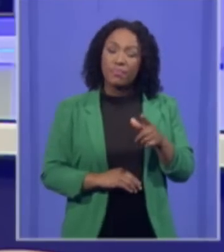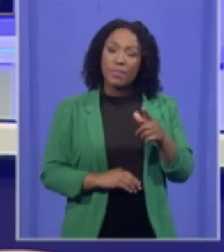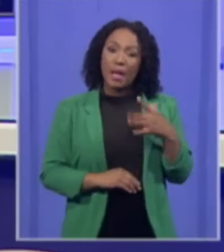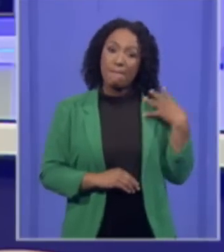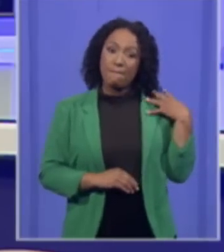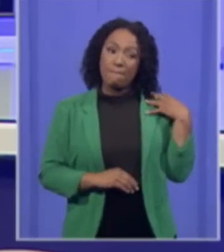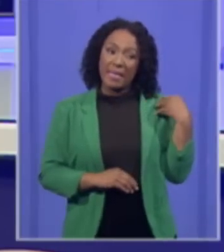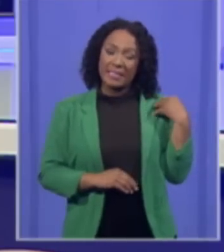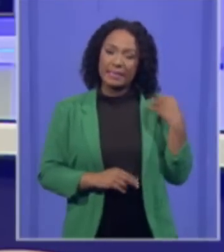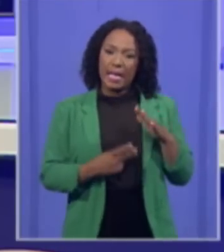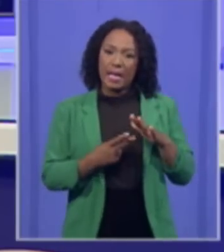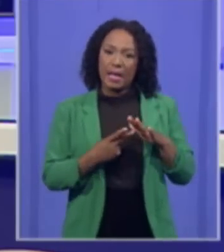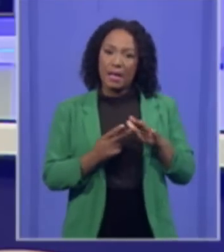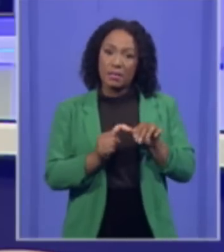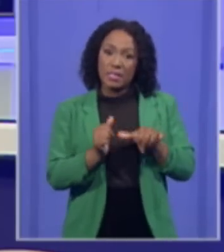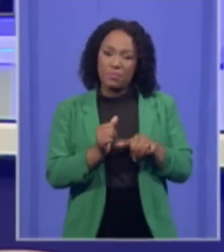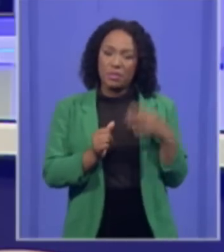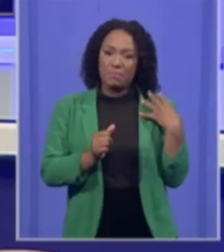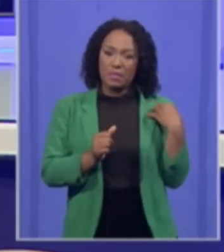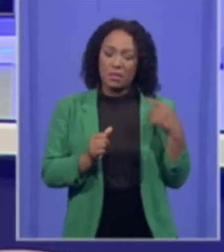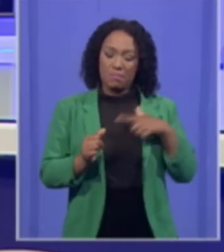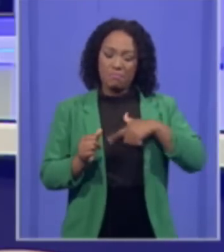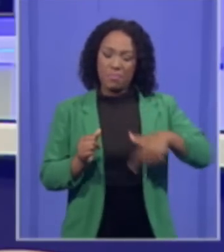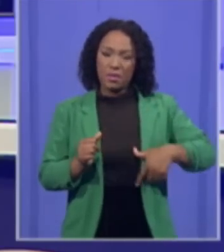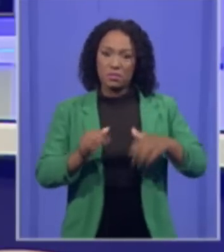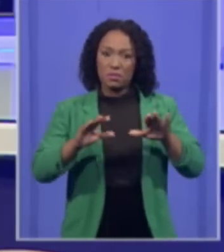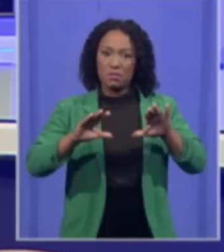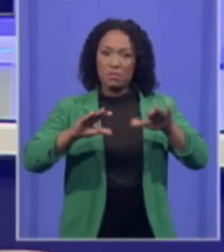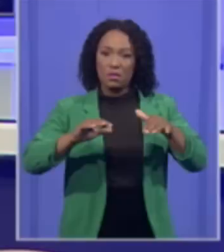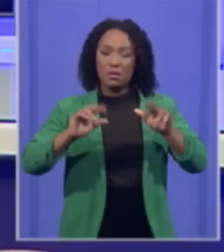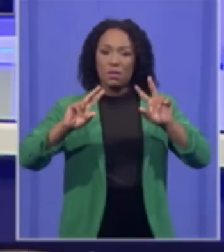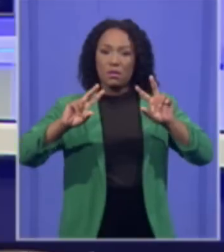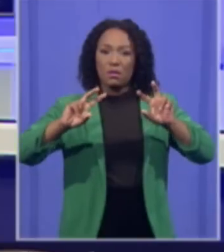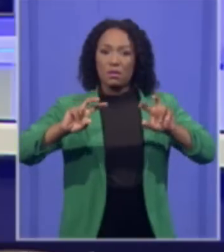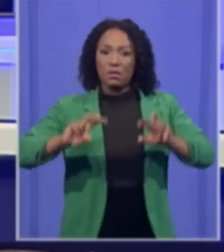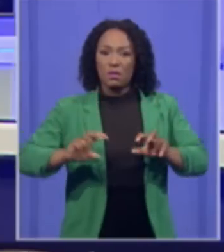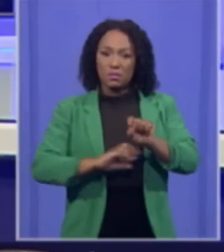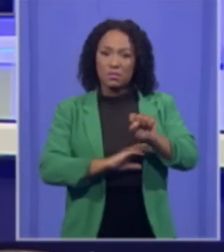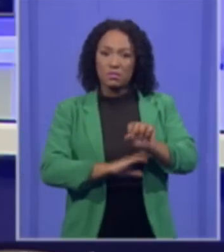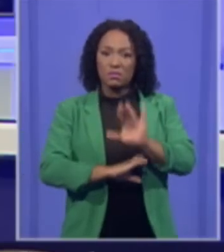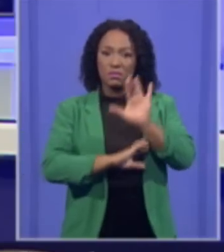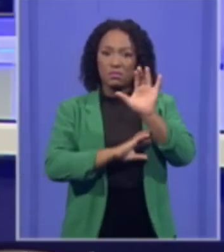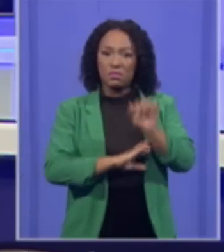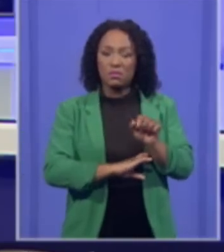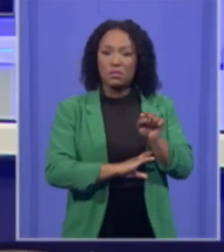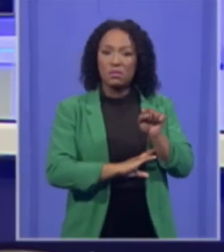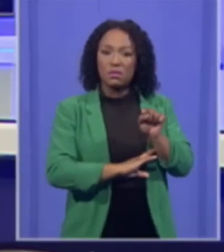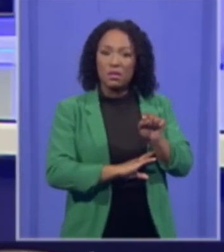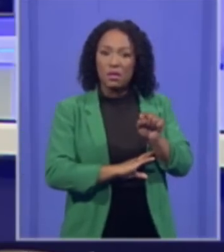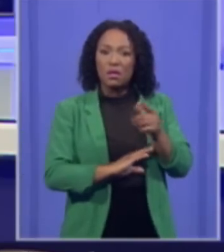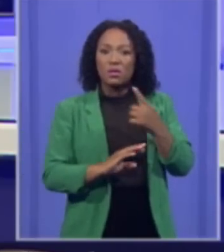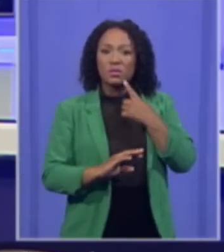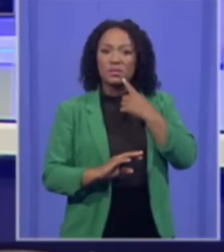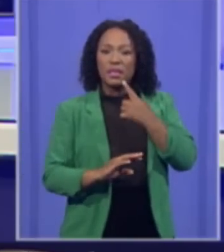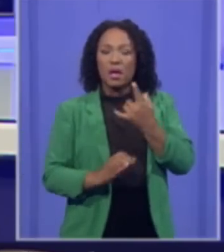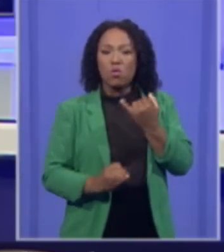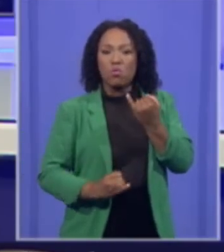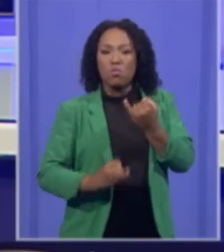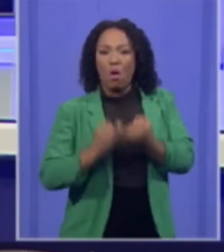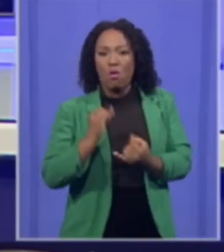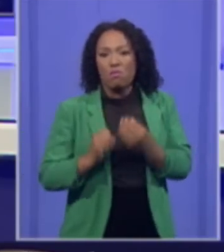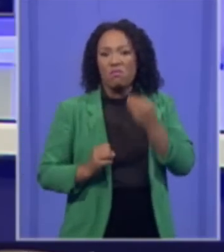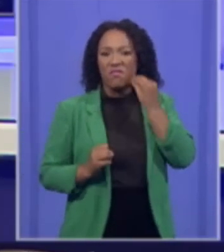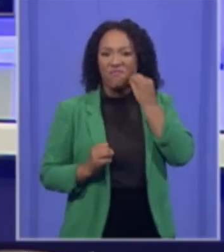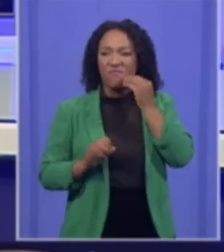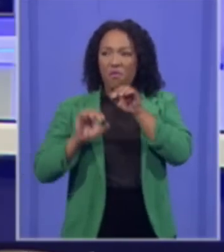gata kwa ga molao wa Afrika Borwa mabapi le masolo ao go thwego ke a tshedimošo e fošagetšego ao a